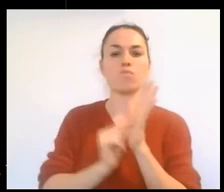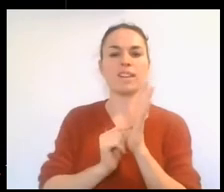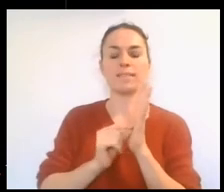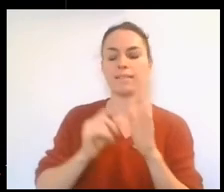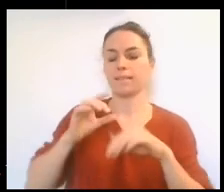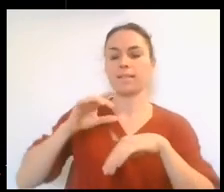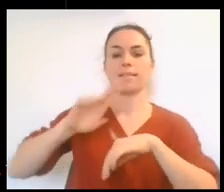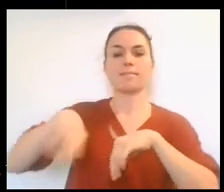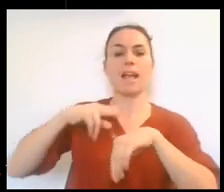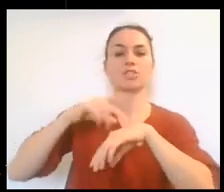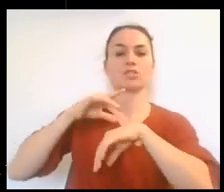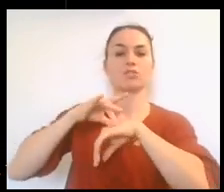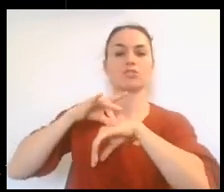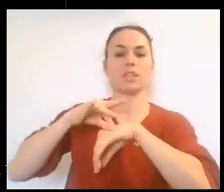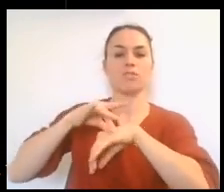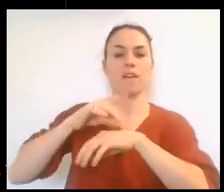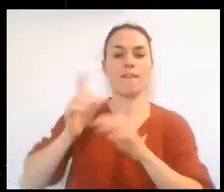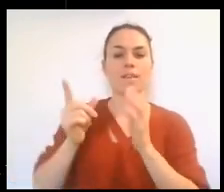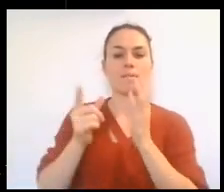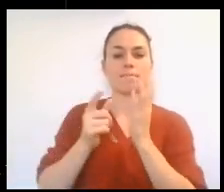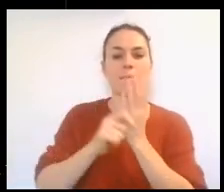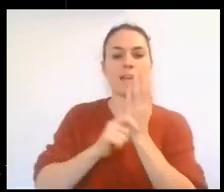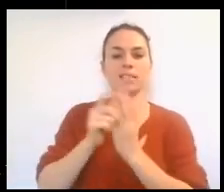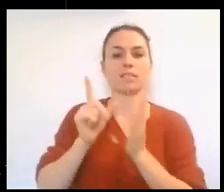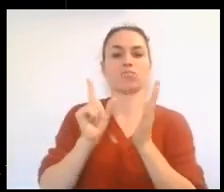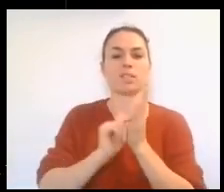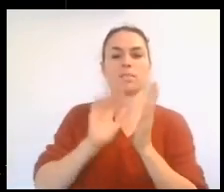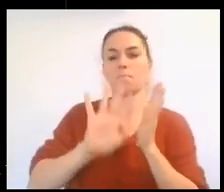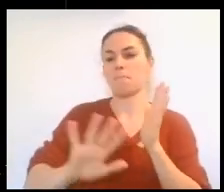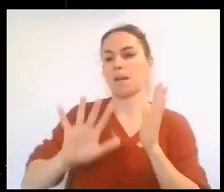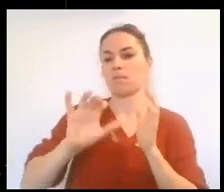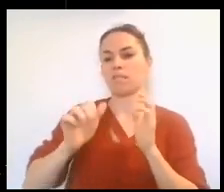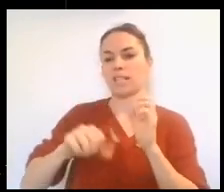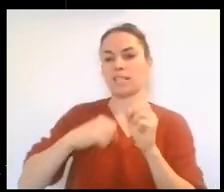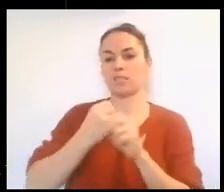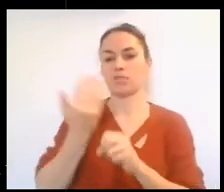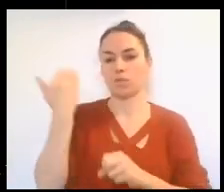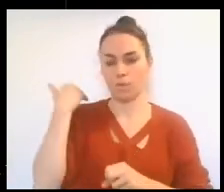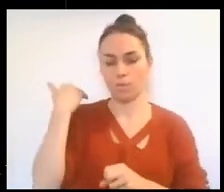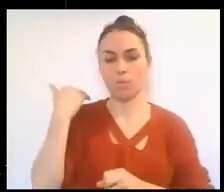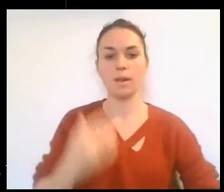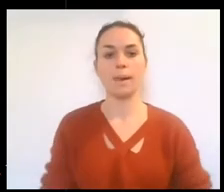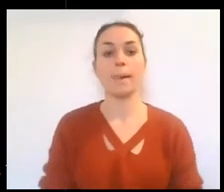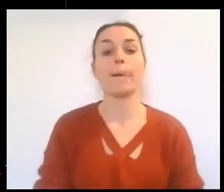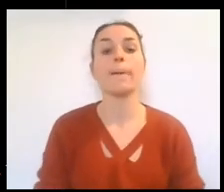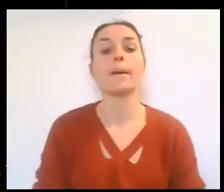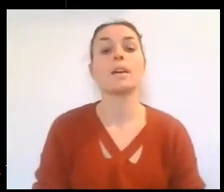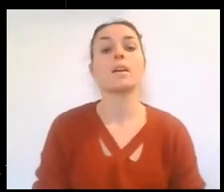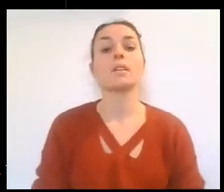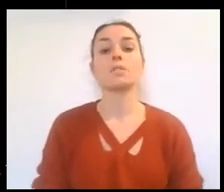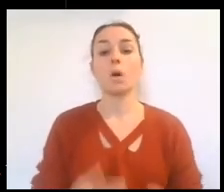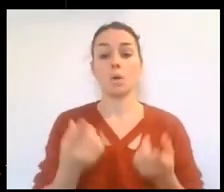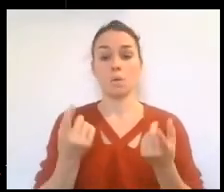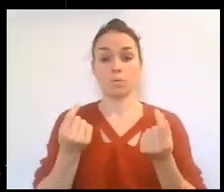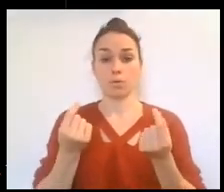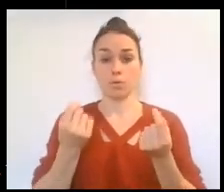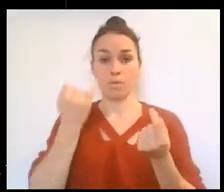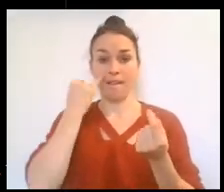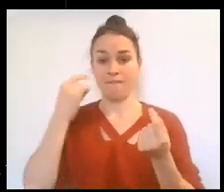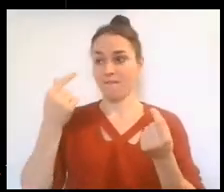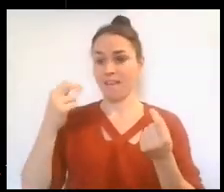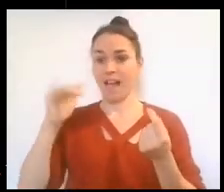has become an iconic video itself. If two galaxies come together under their